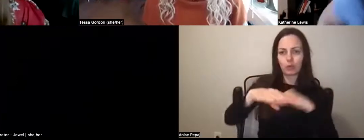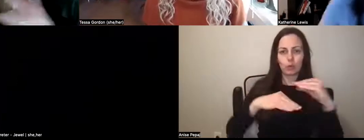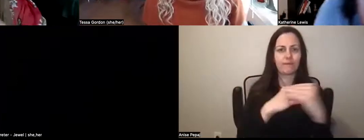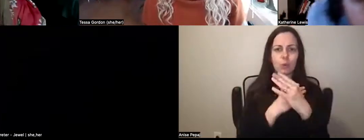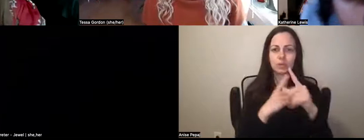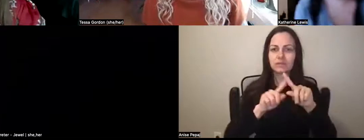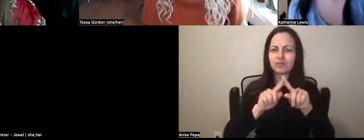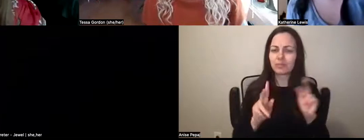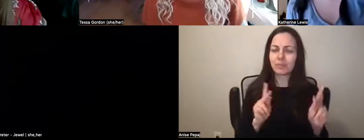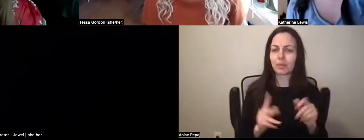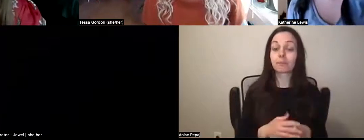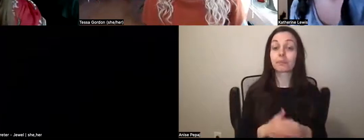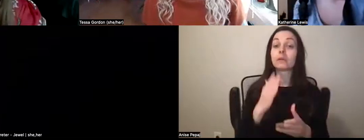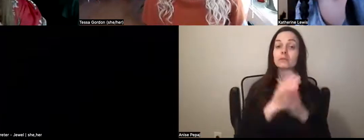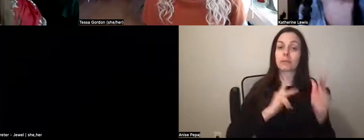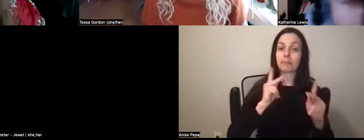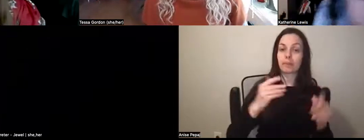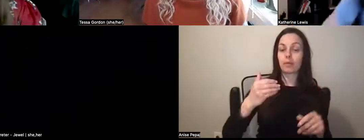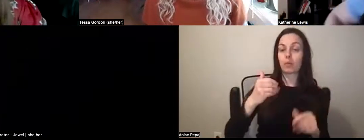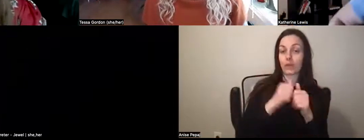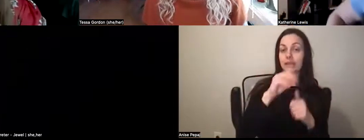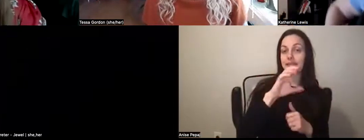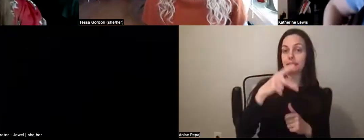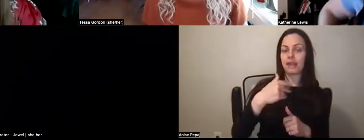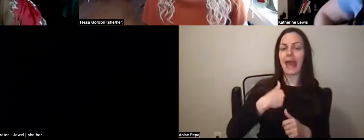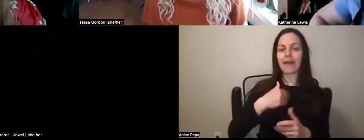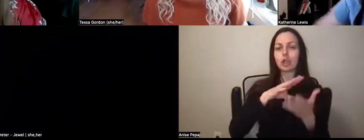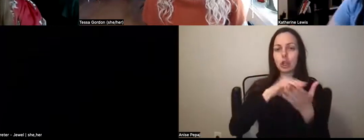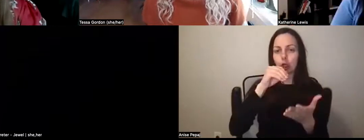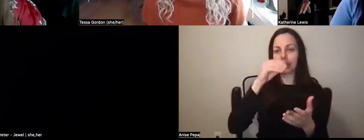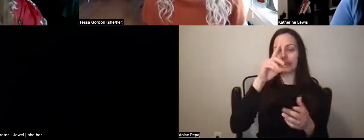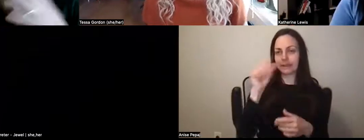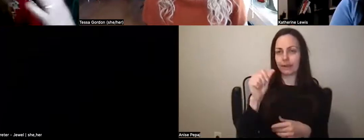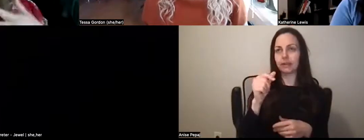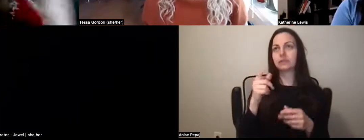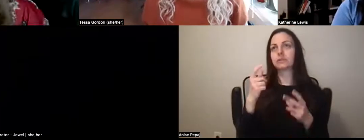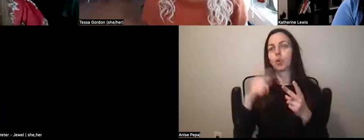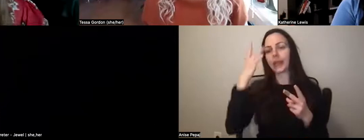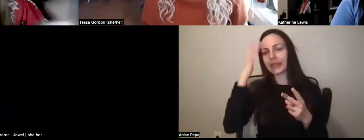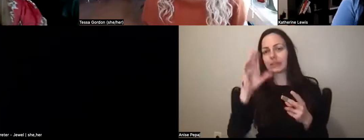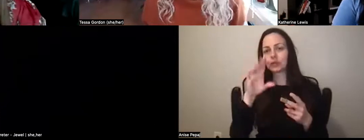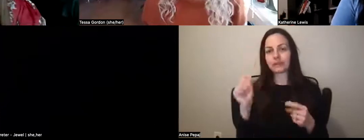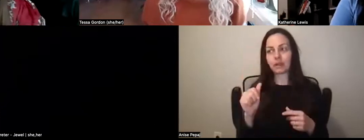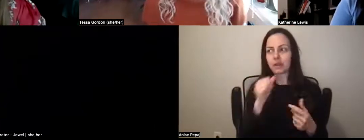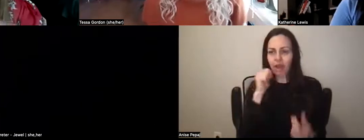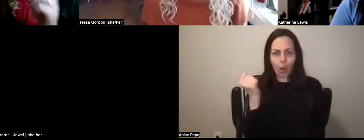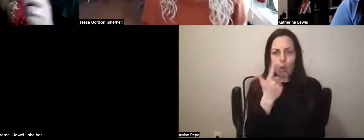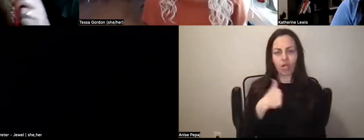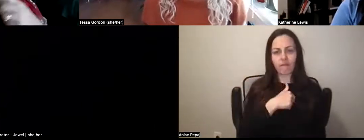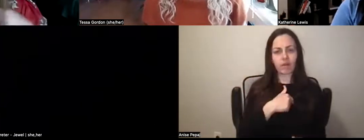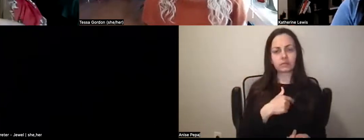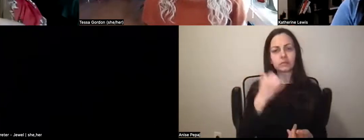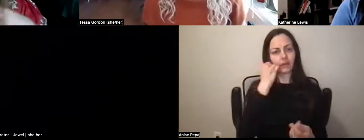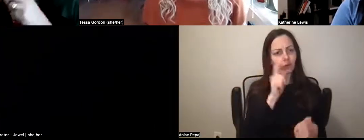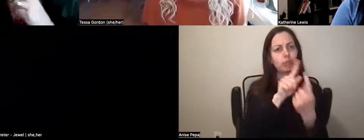some folks with cerebral palsy do also have learning disabilities or intellectual disabilities, not all of us do. If you meet one person